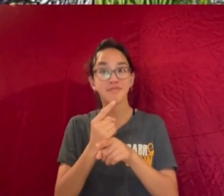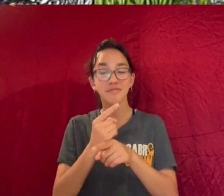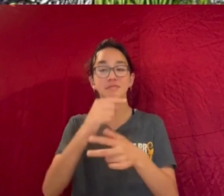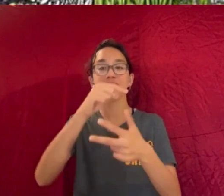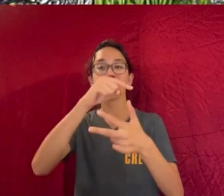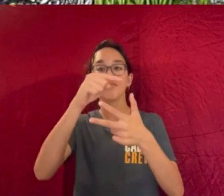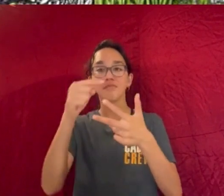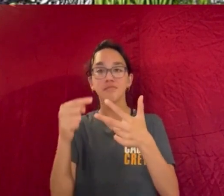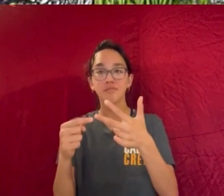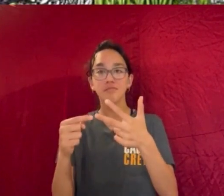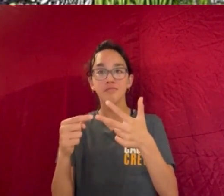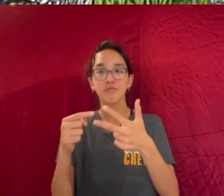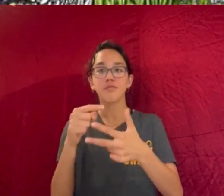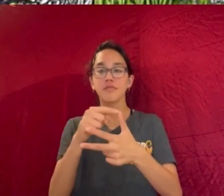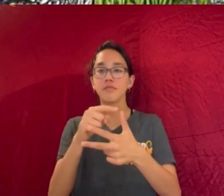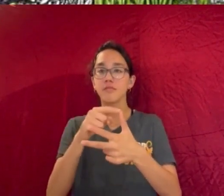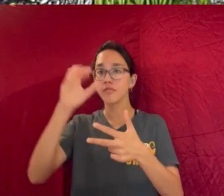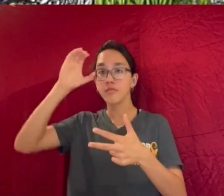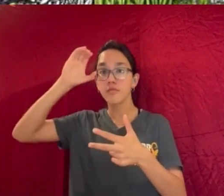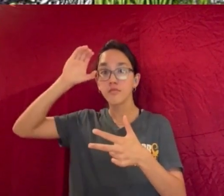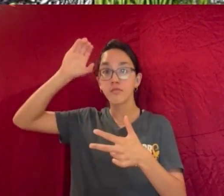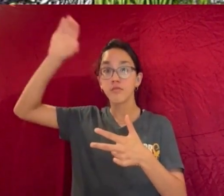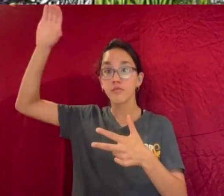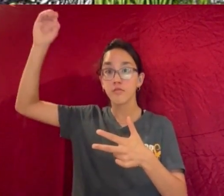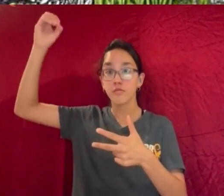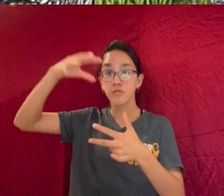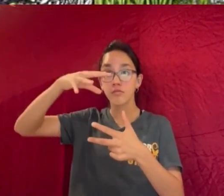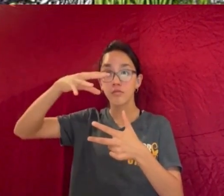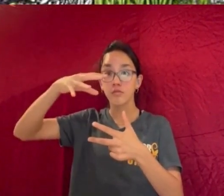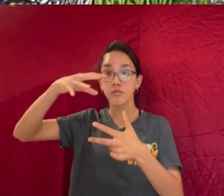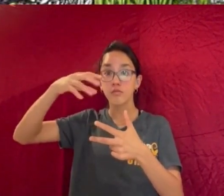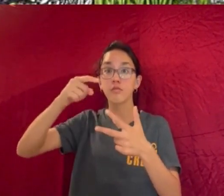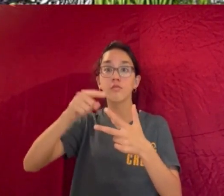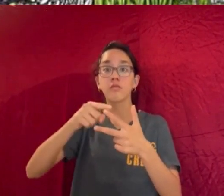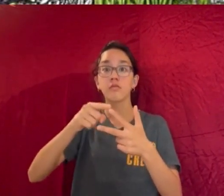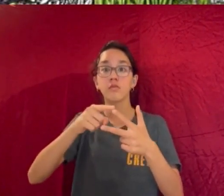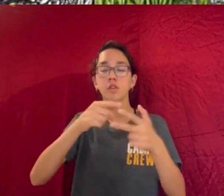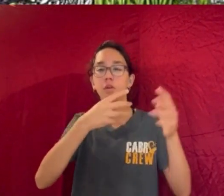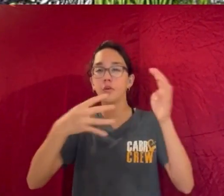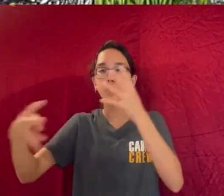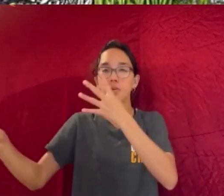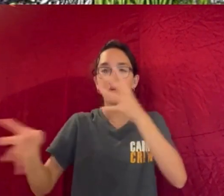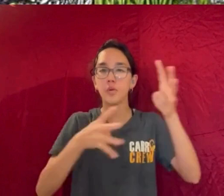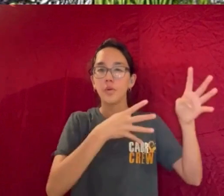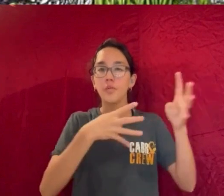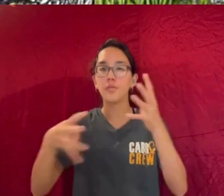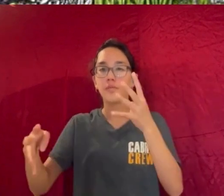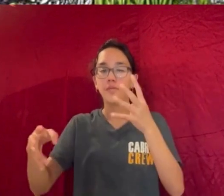Right. Things like the sun, the wind,